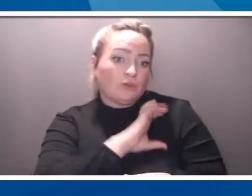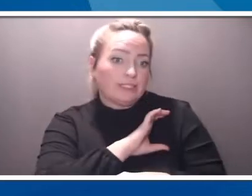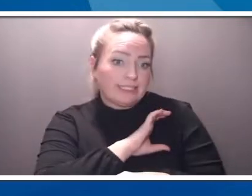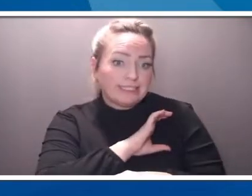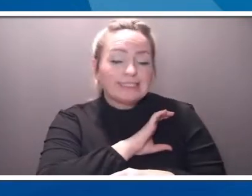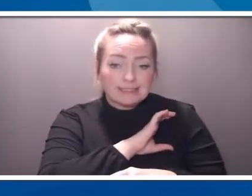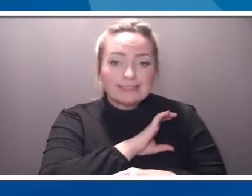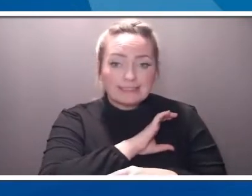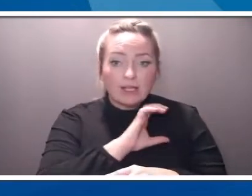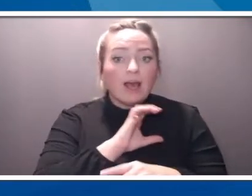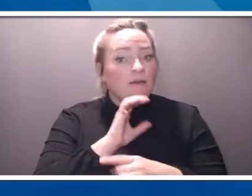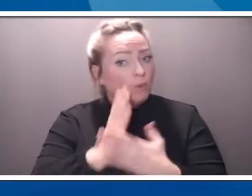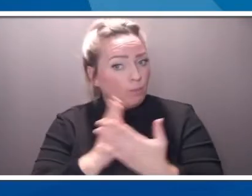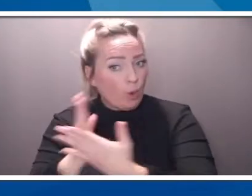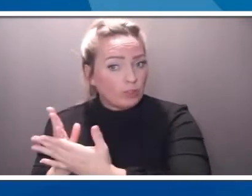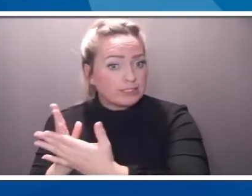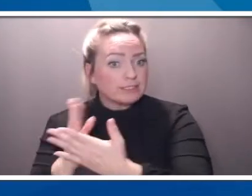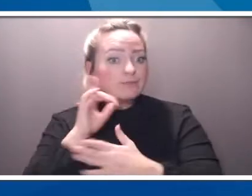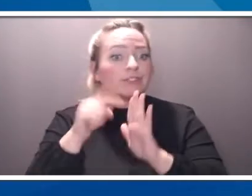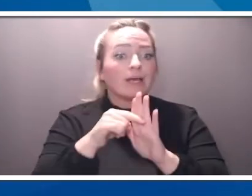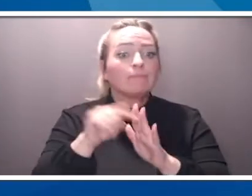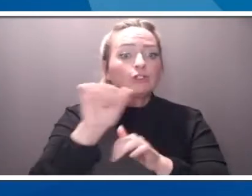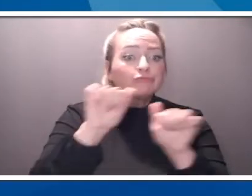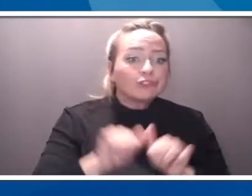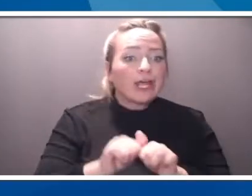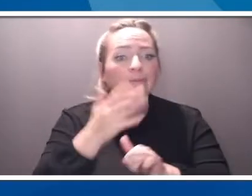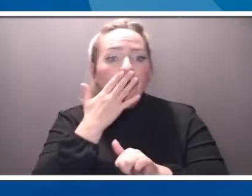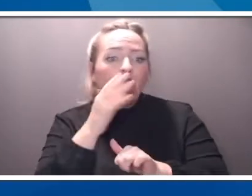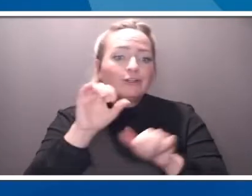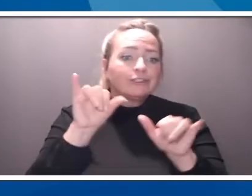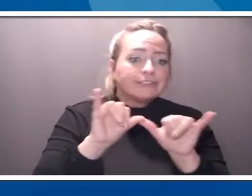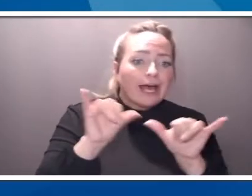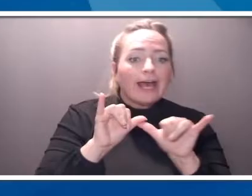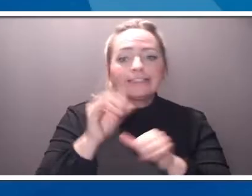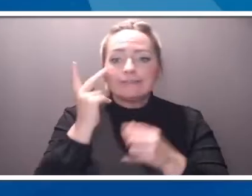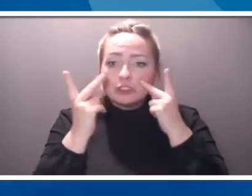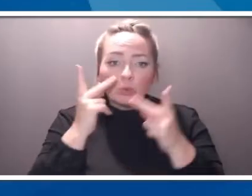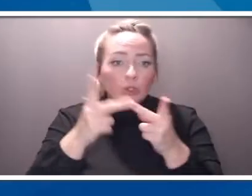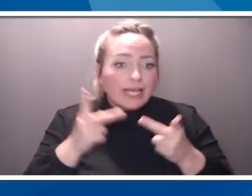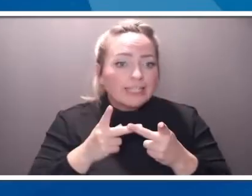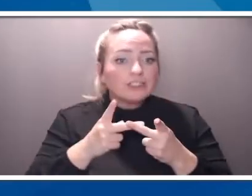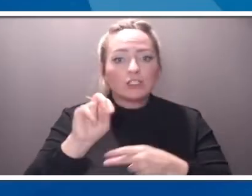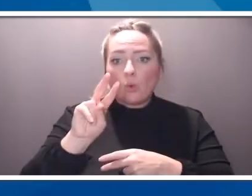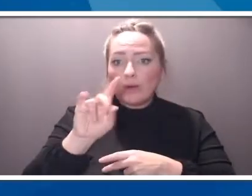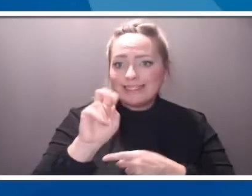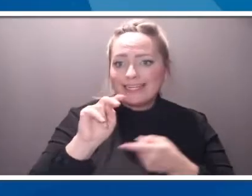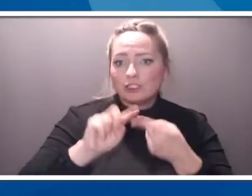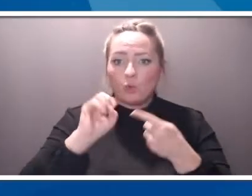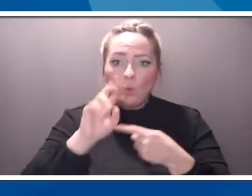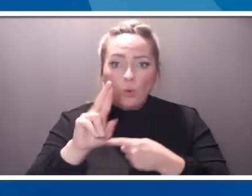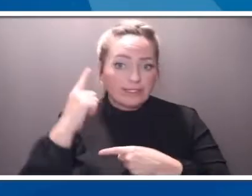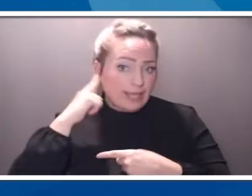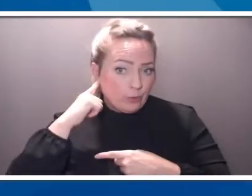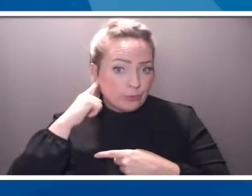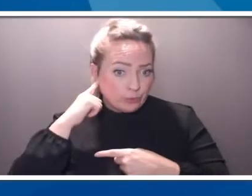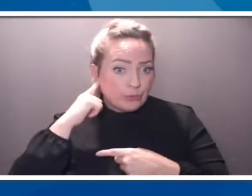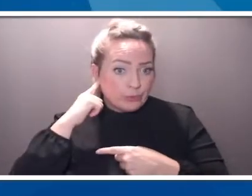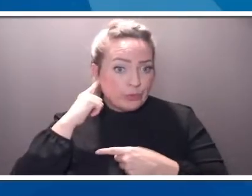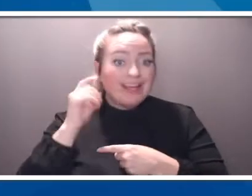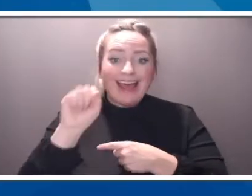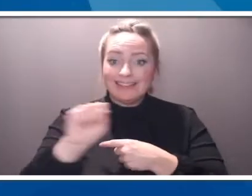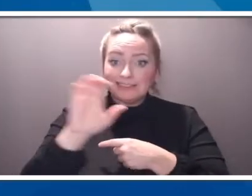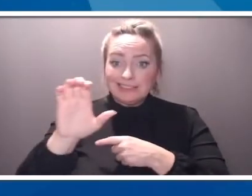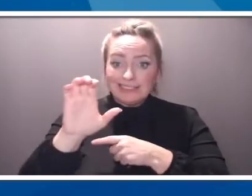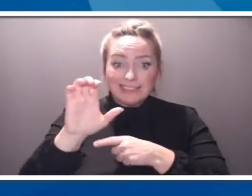solely on sensory characteristics of components, such as shape, color, size, visual location, orientation, or